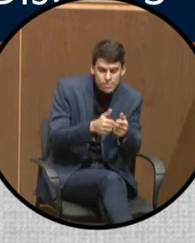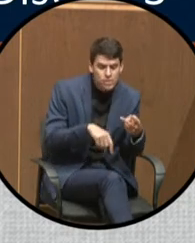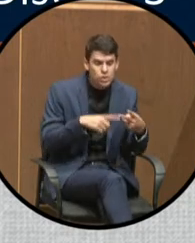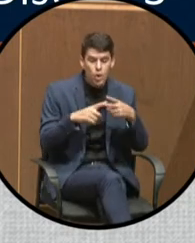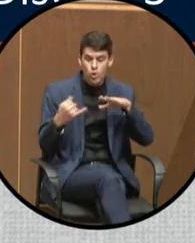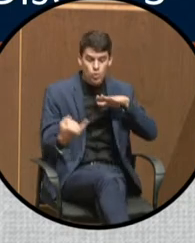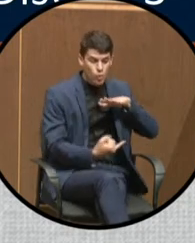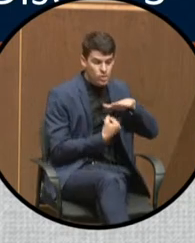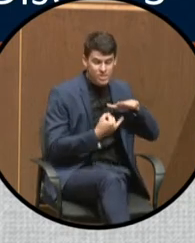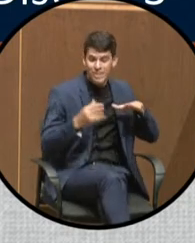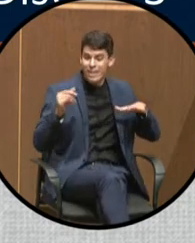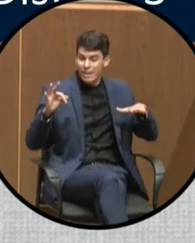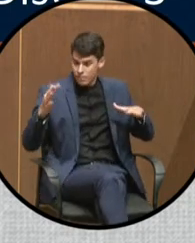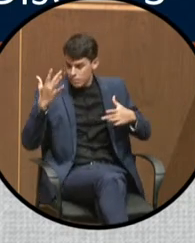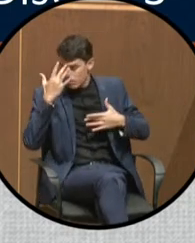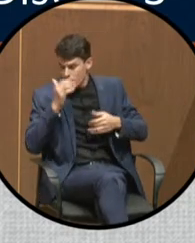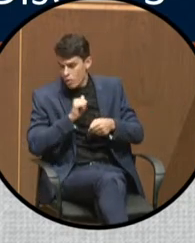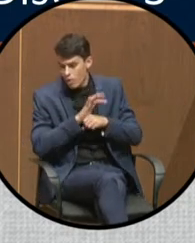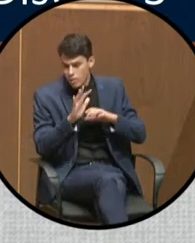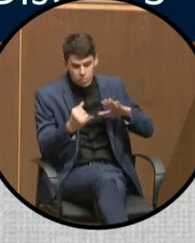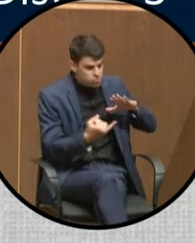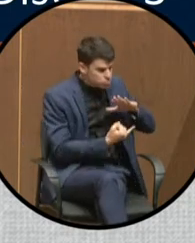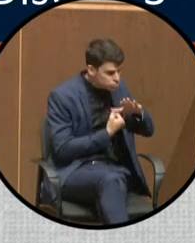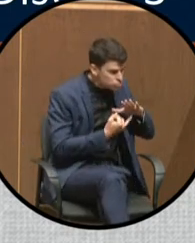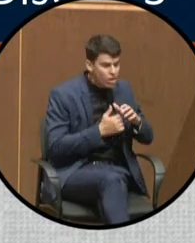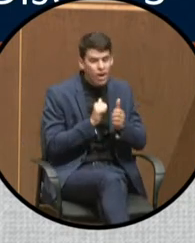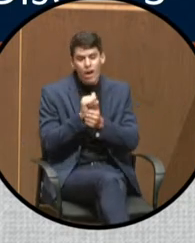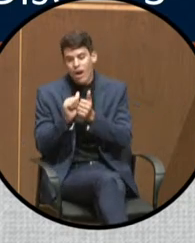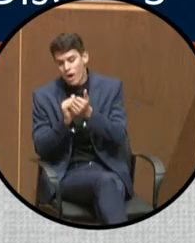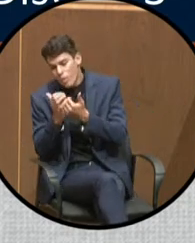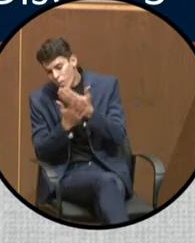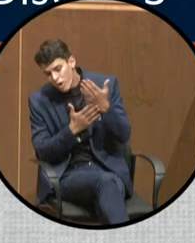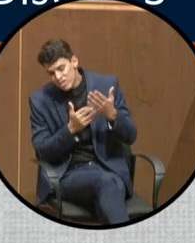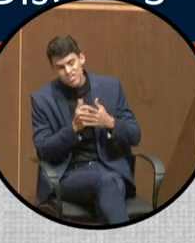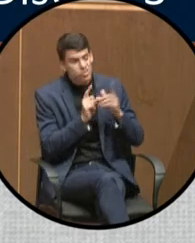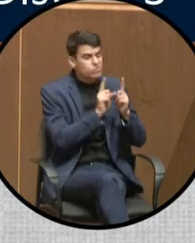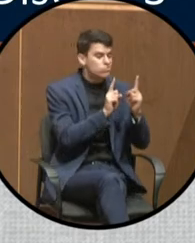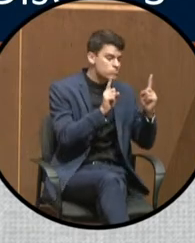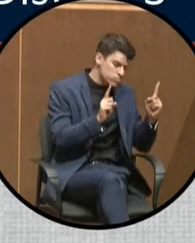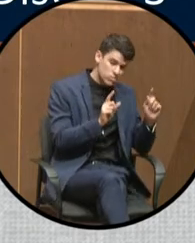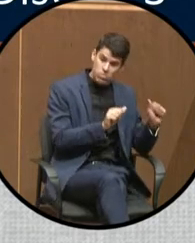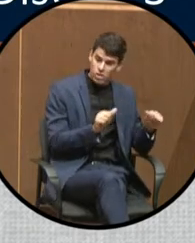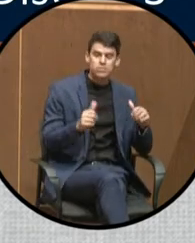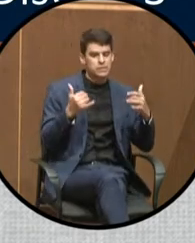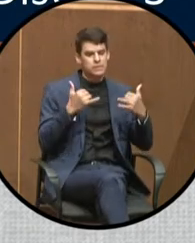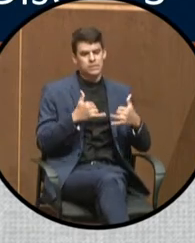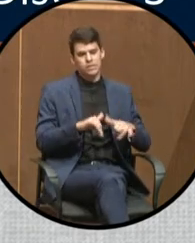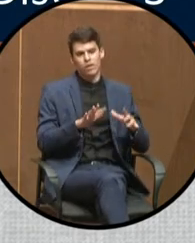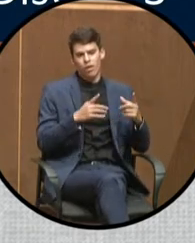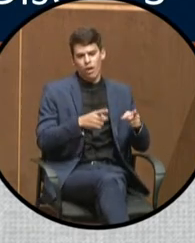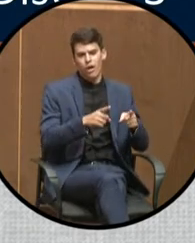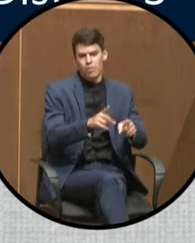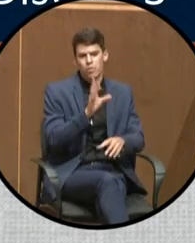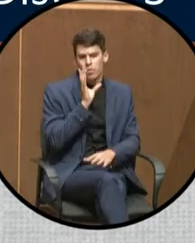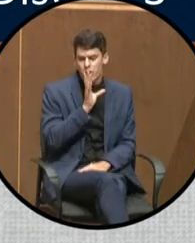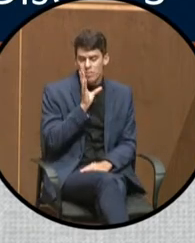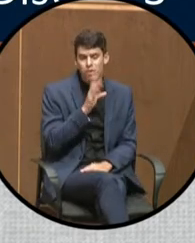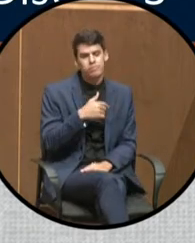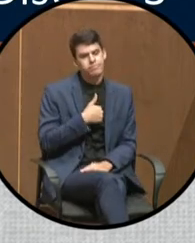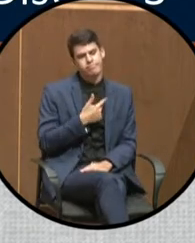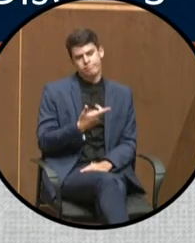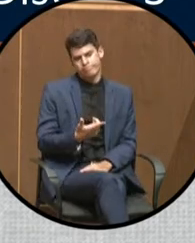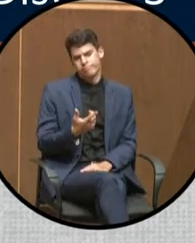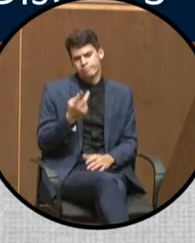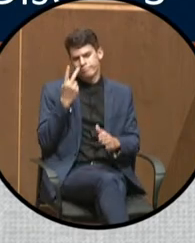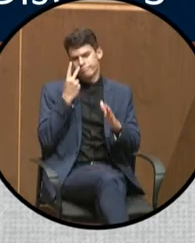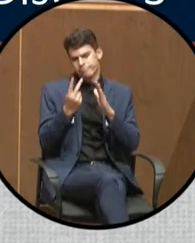are positive cases. Hand washing, sanitizing, and distancing where possible will still happen. And I